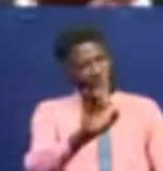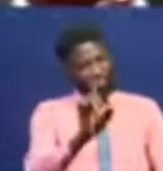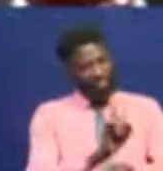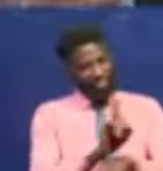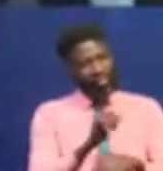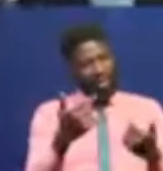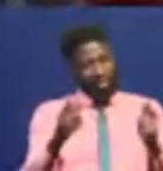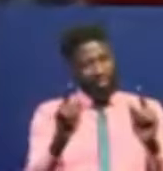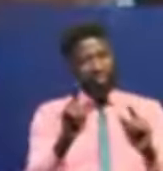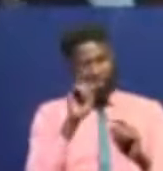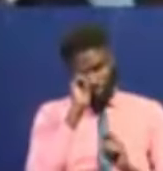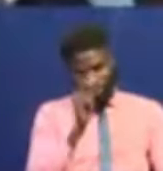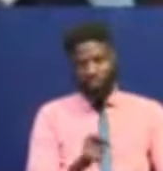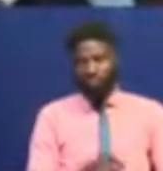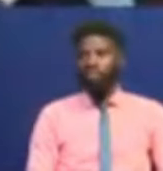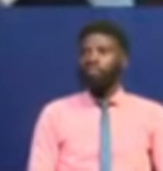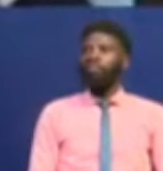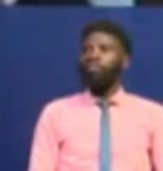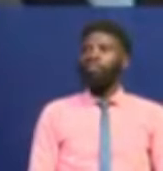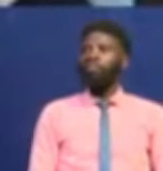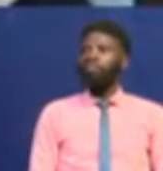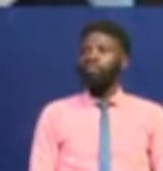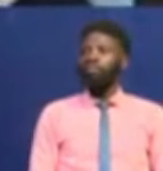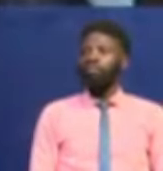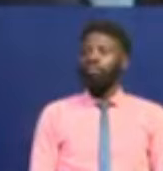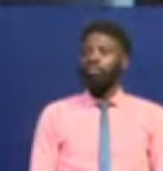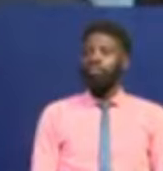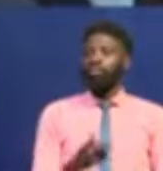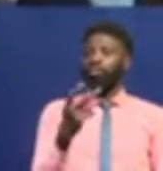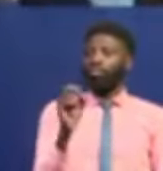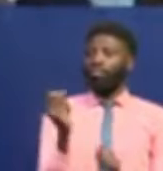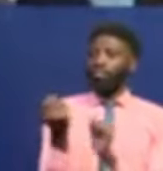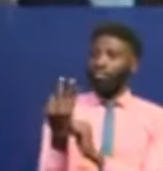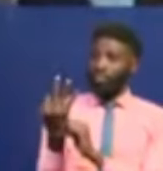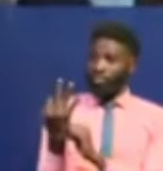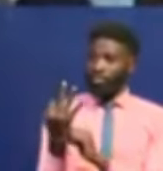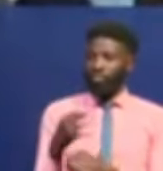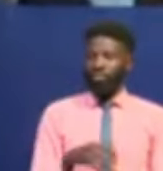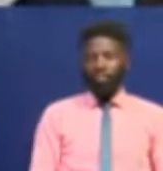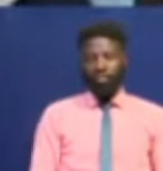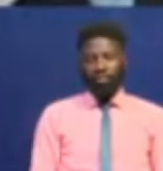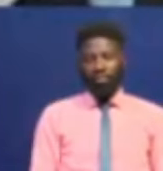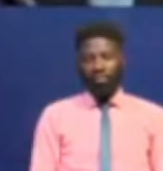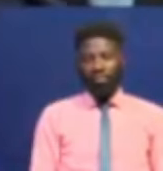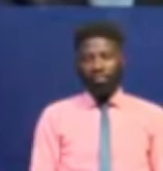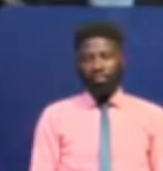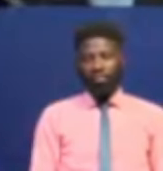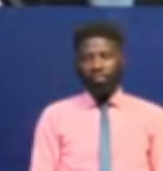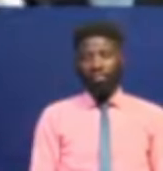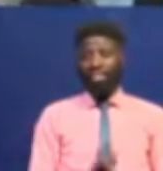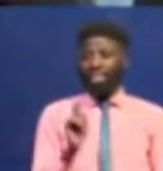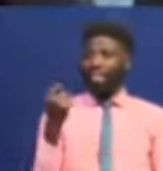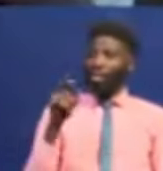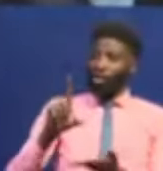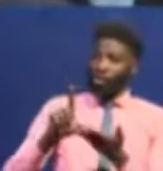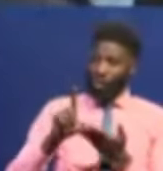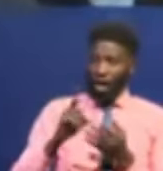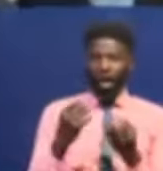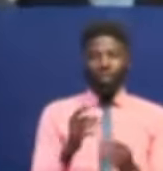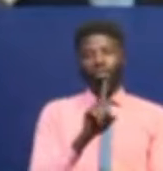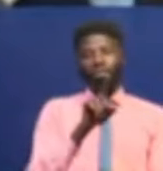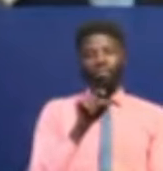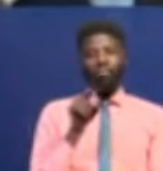please, with a lot of respect. Okay. In 2013, the debt stock of Kenya was 1.8